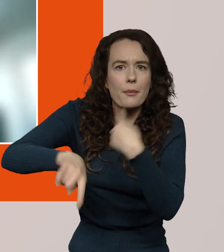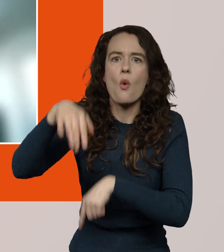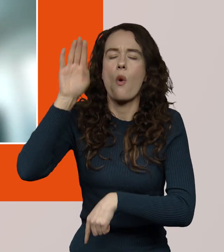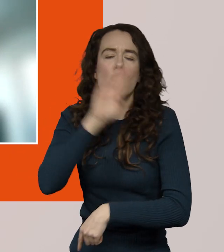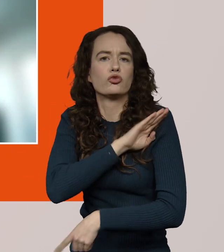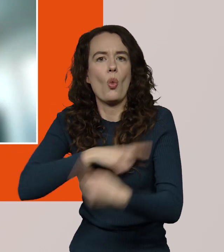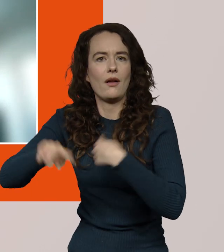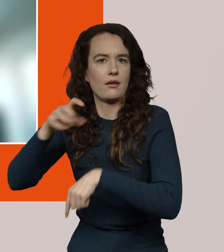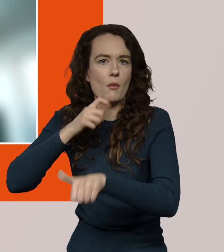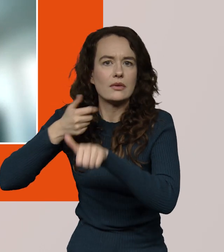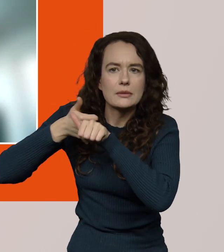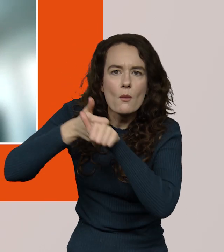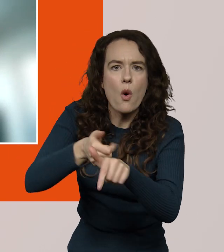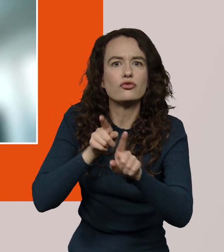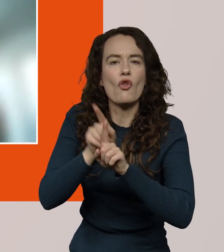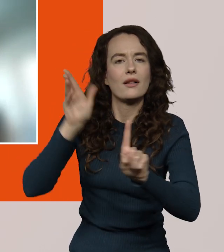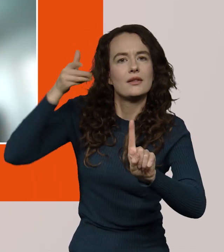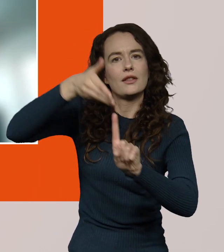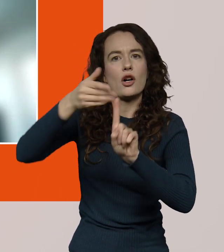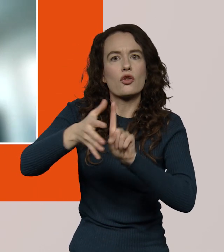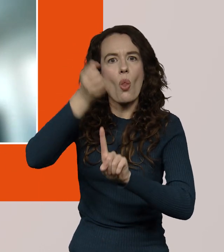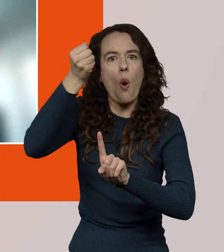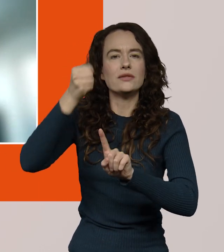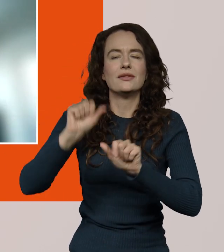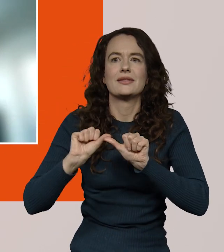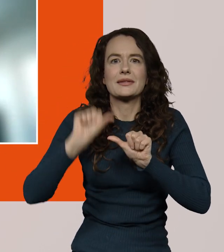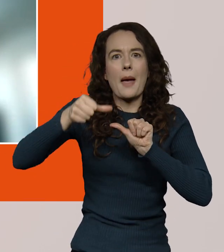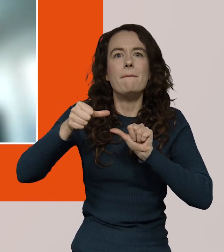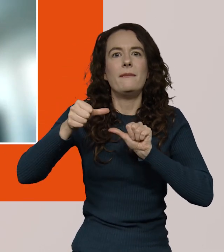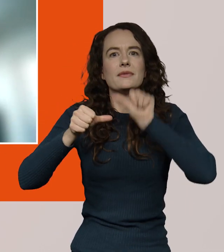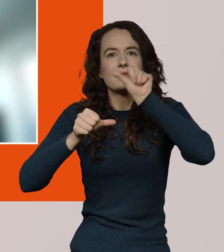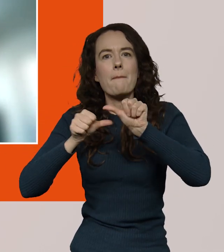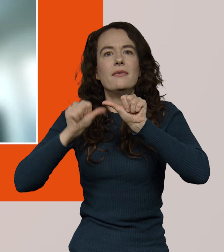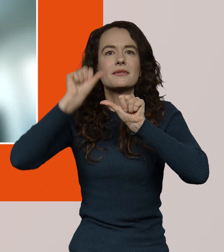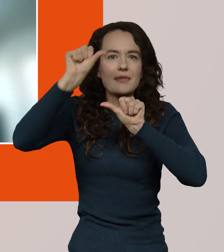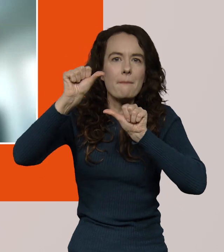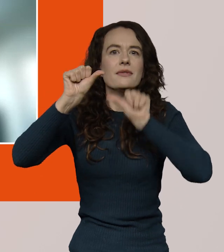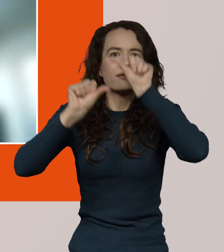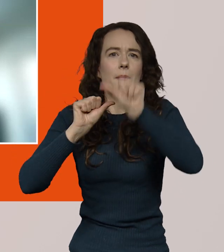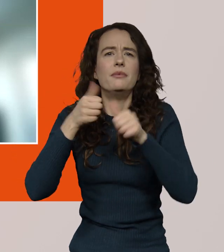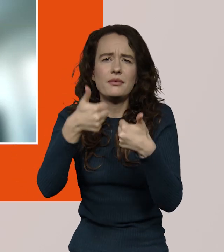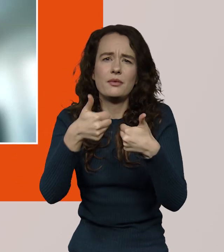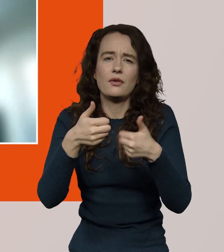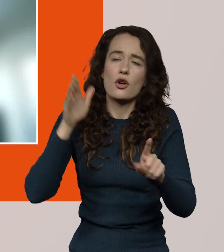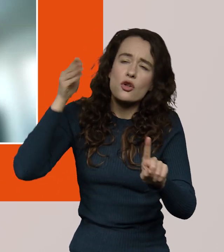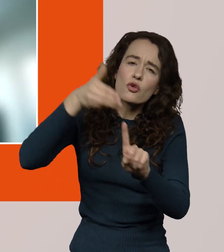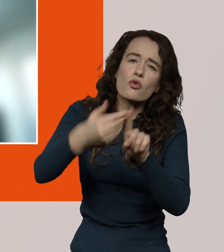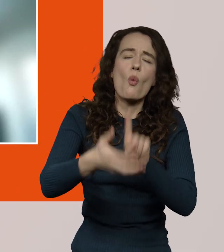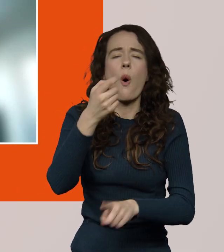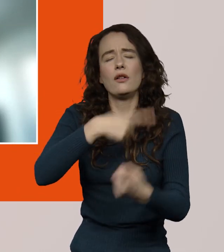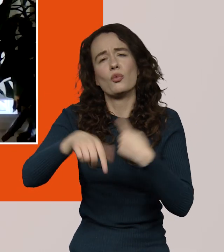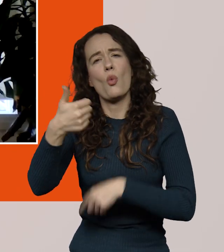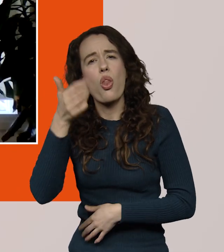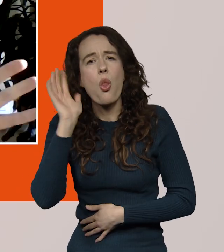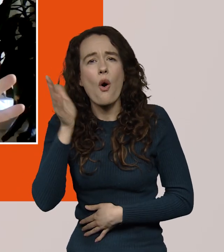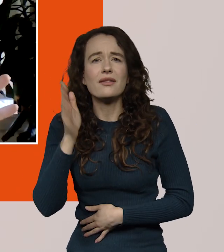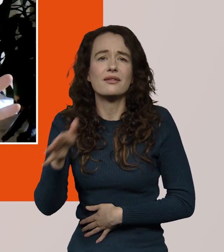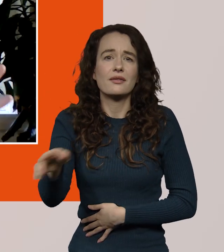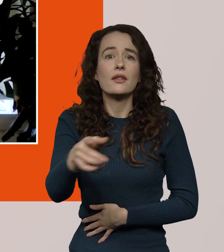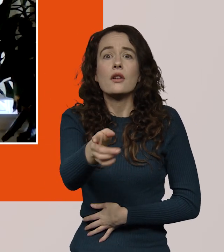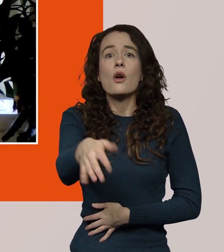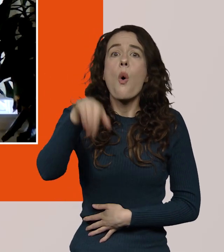here, and inside it, a big thing that I want to work on this year is learning that I